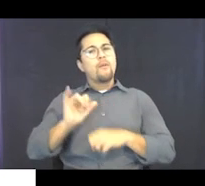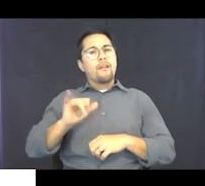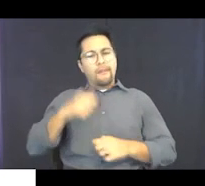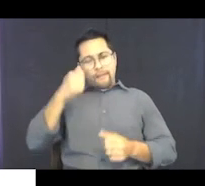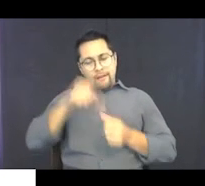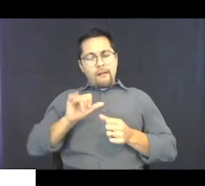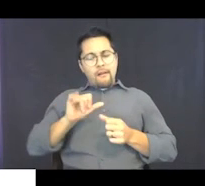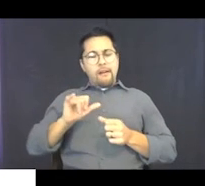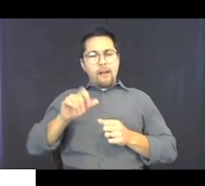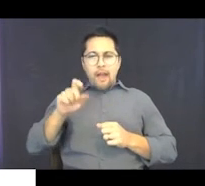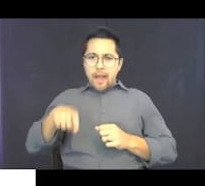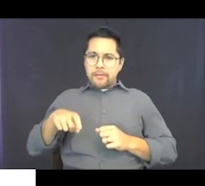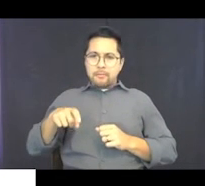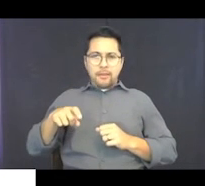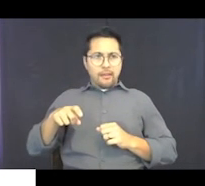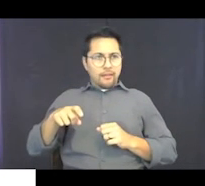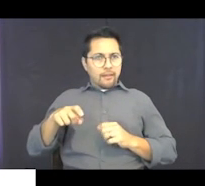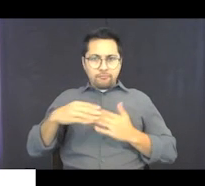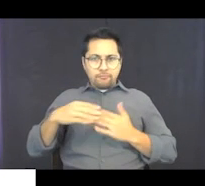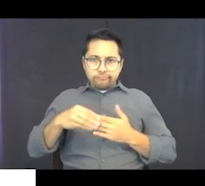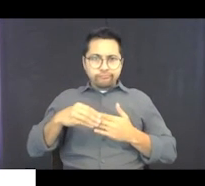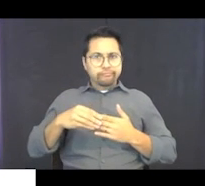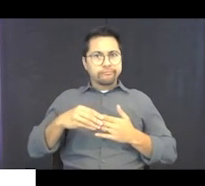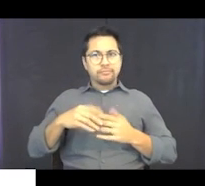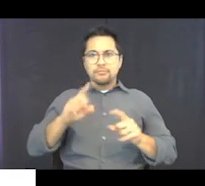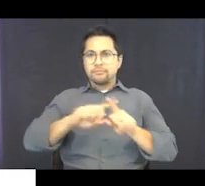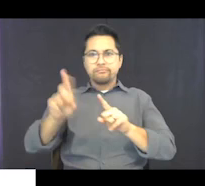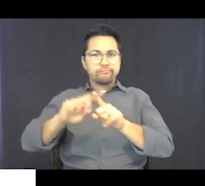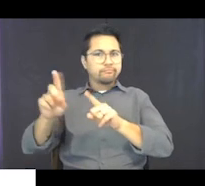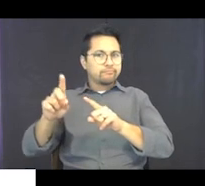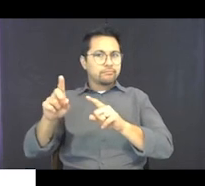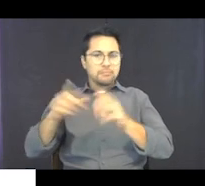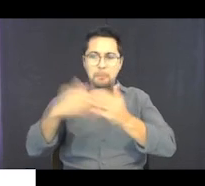meeting enormous challenges head on.